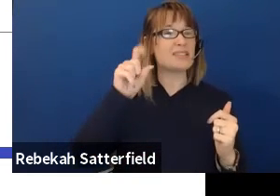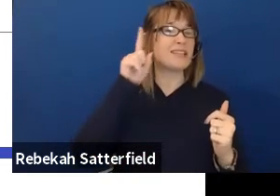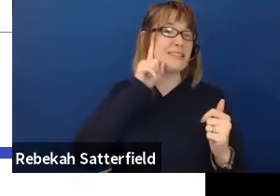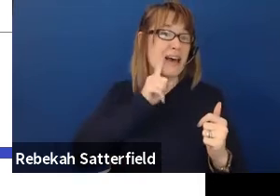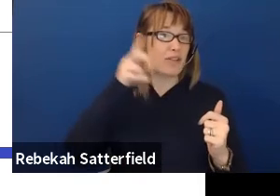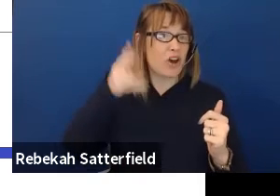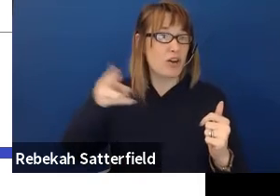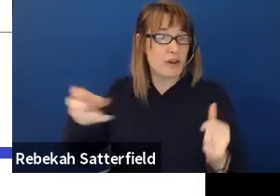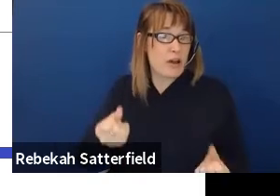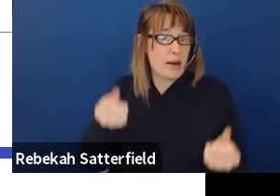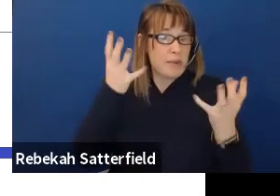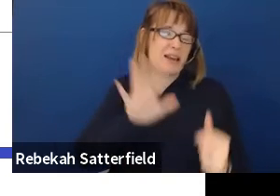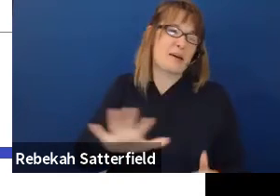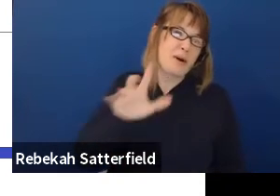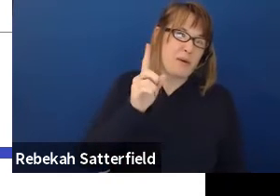of hearing.